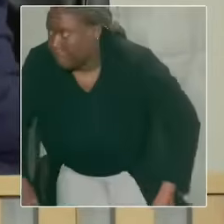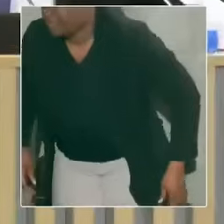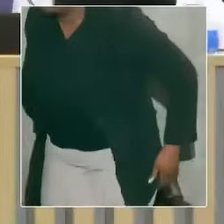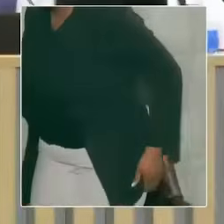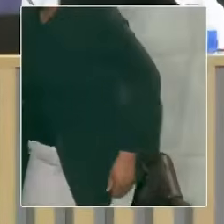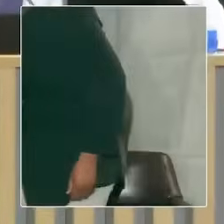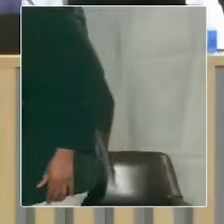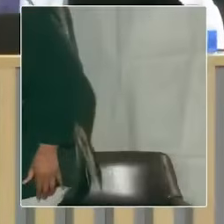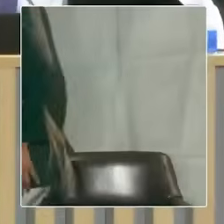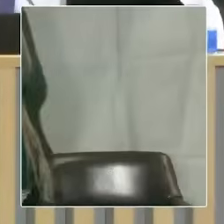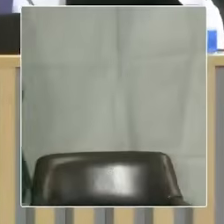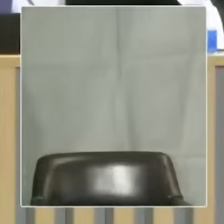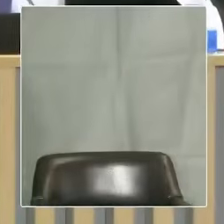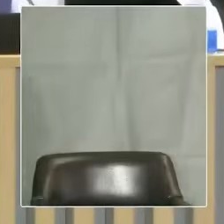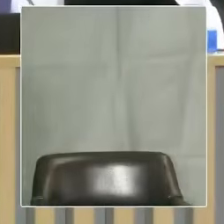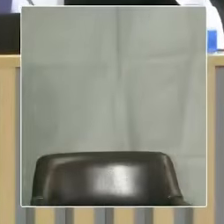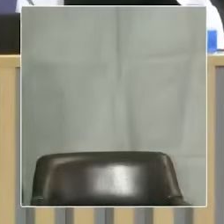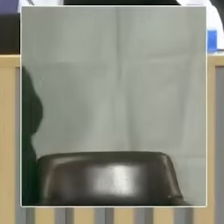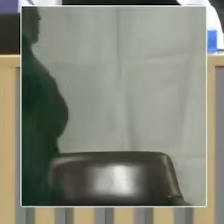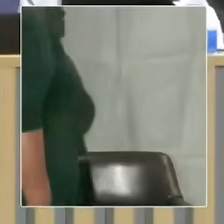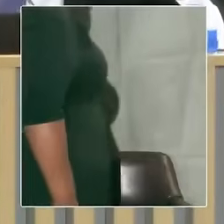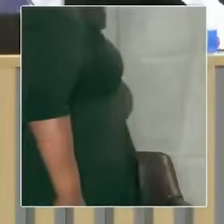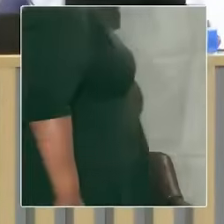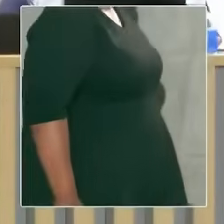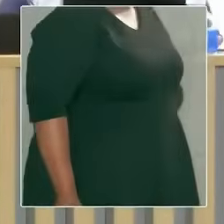Thank you. If I can then ask you to